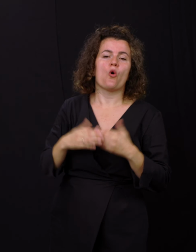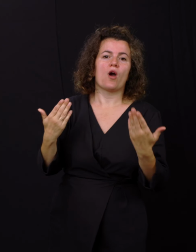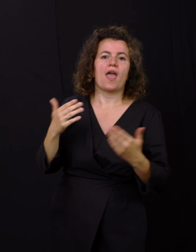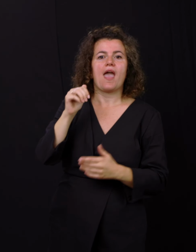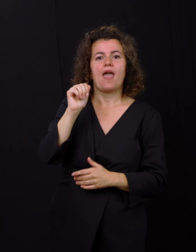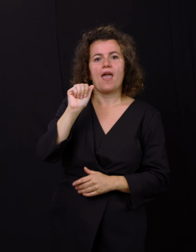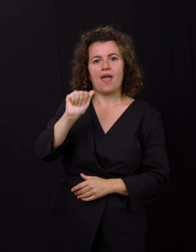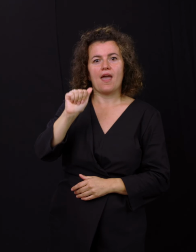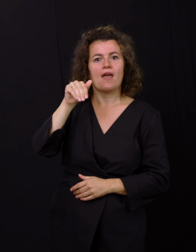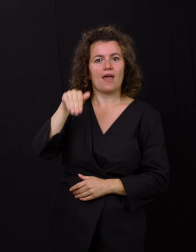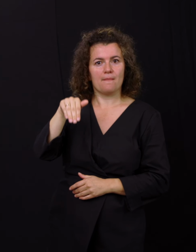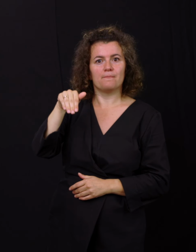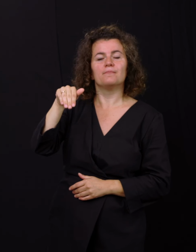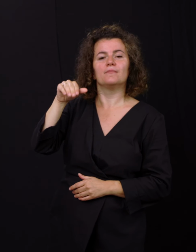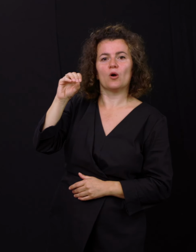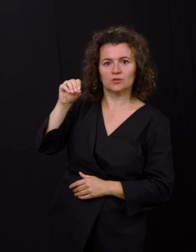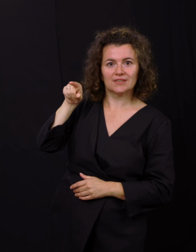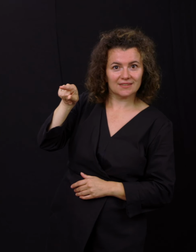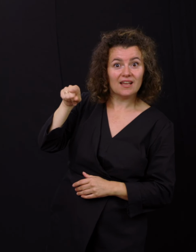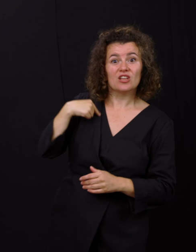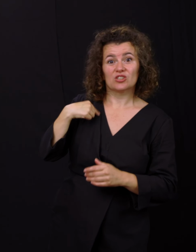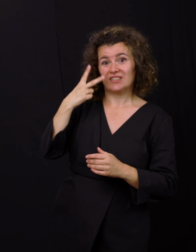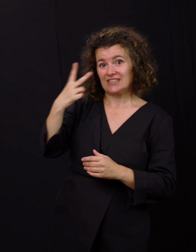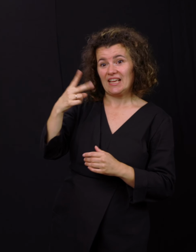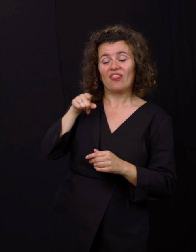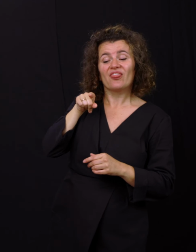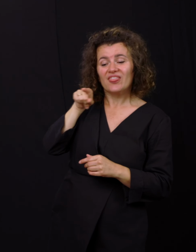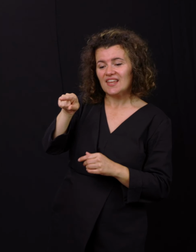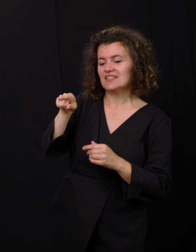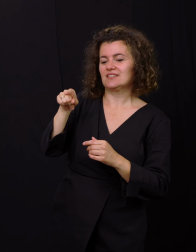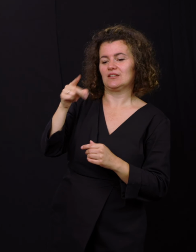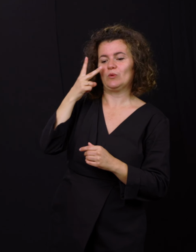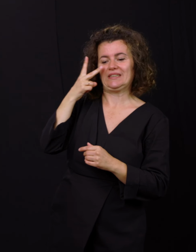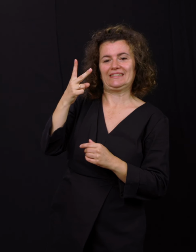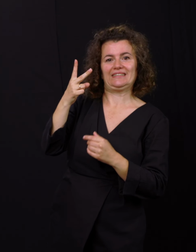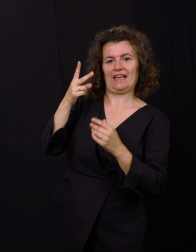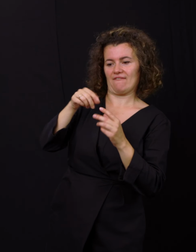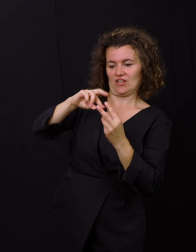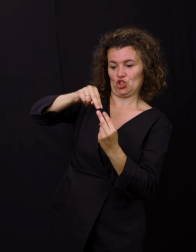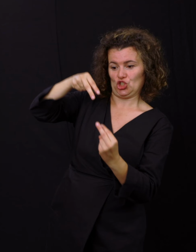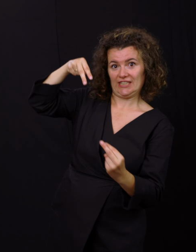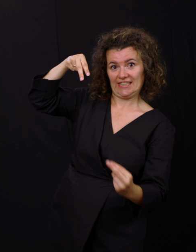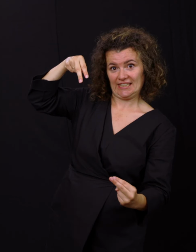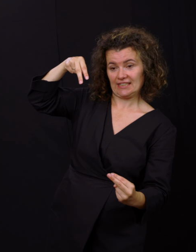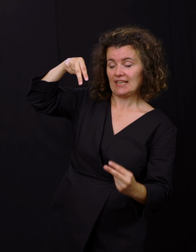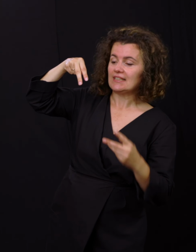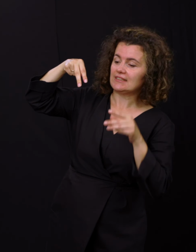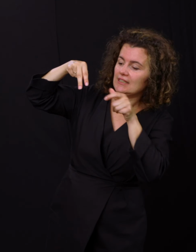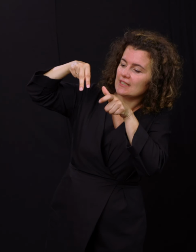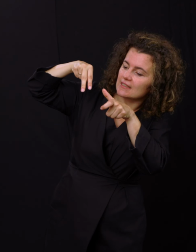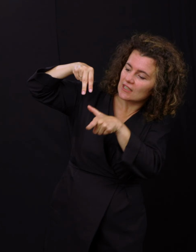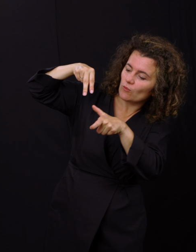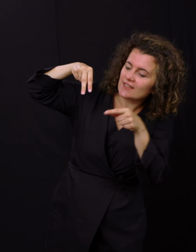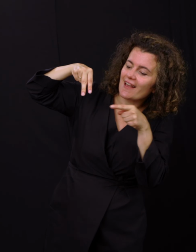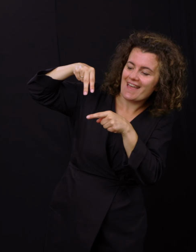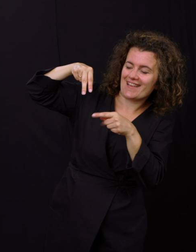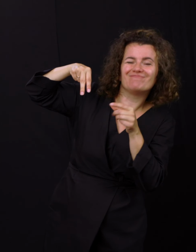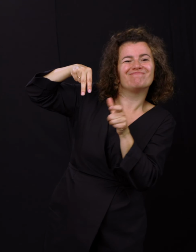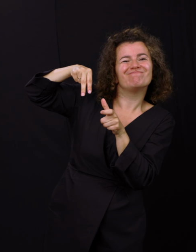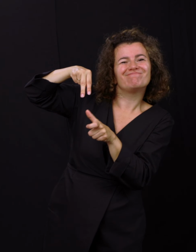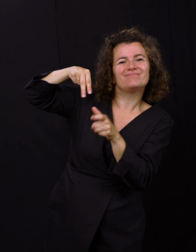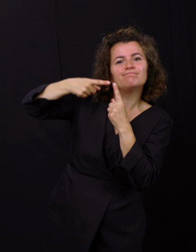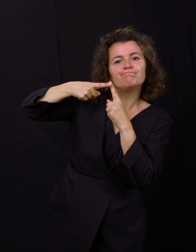these are basically short oligonucleotide sequences that will target a specific region of the gene where the mutation is. And sort of like you can think